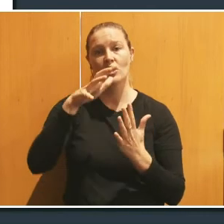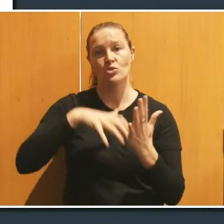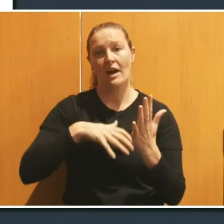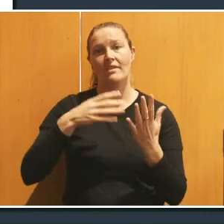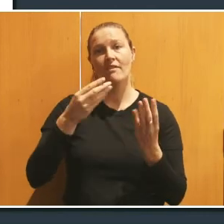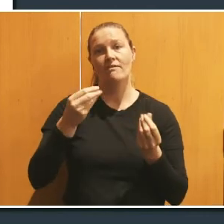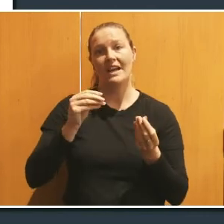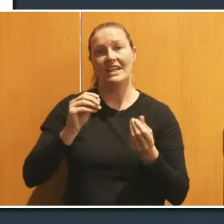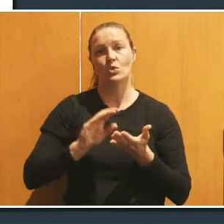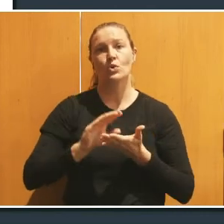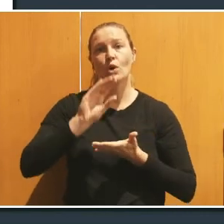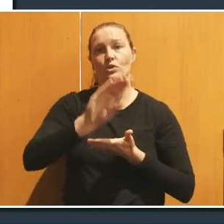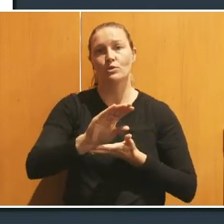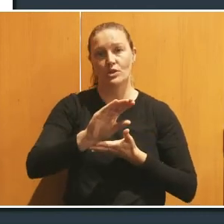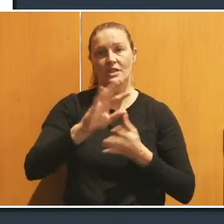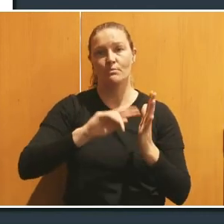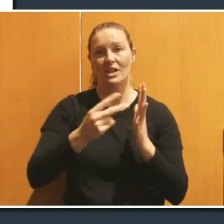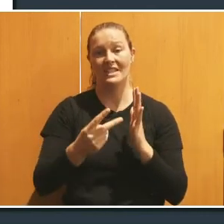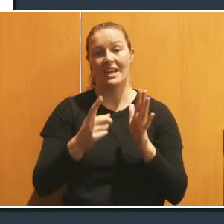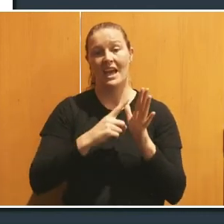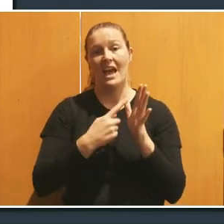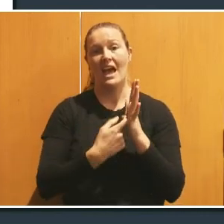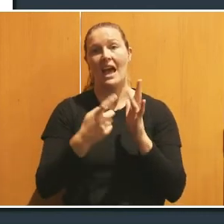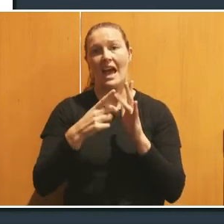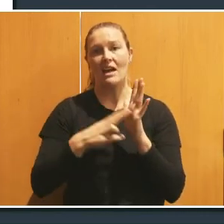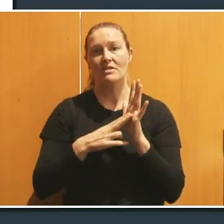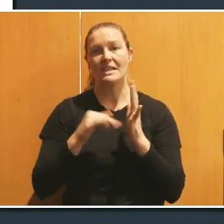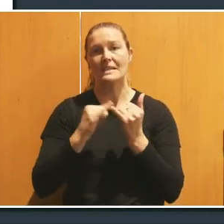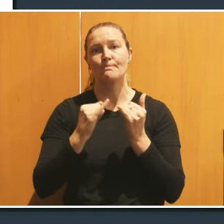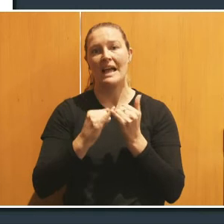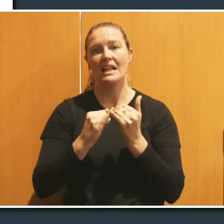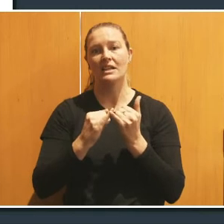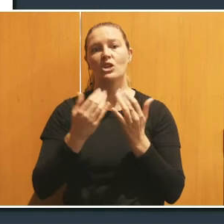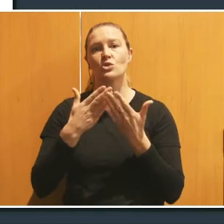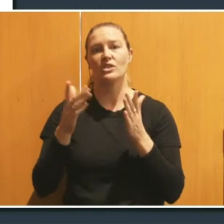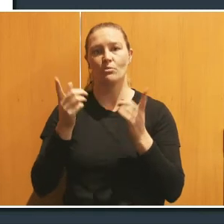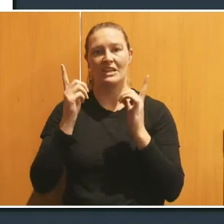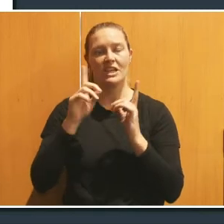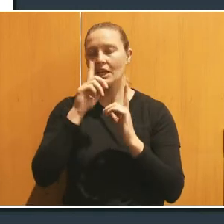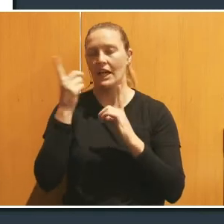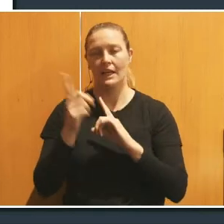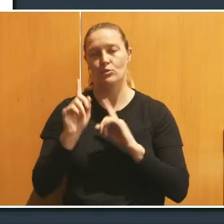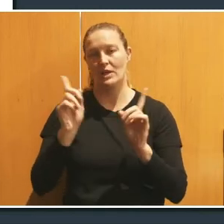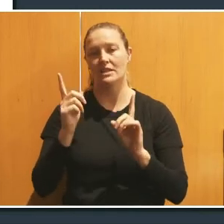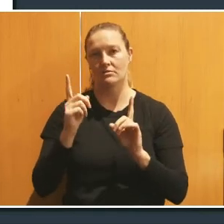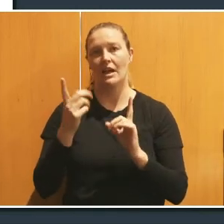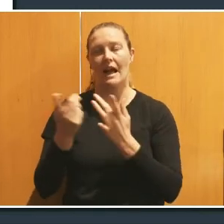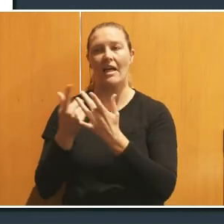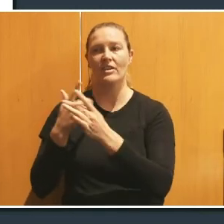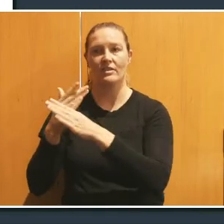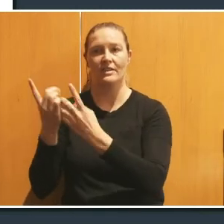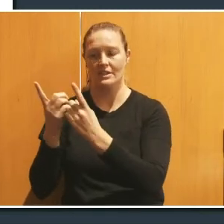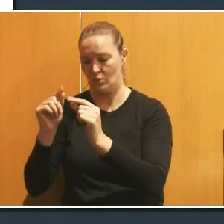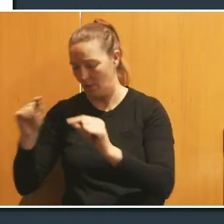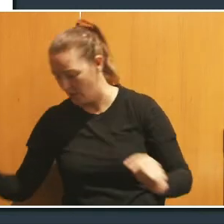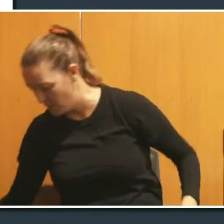policy. Aaron Smale, who's our GM development, isn't available today with other commitments, so I'm here on his behalf